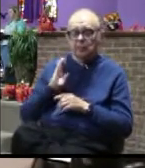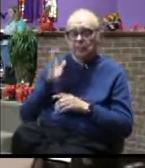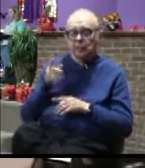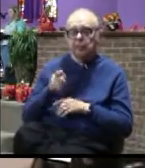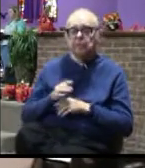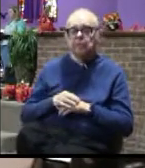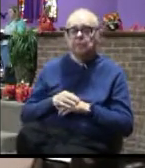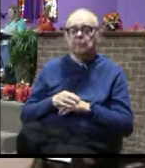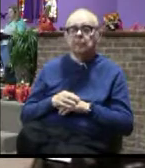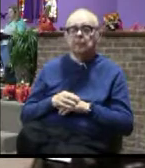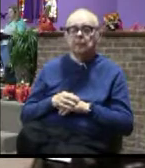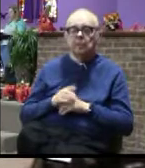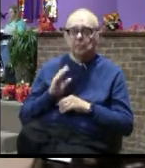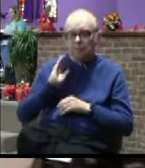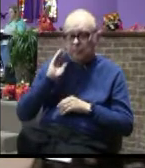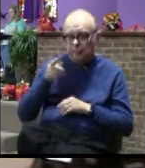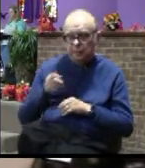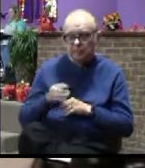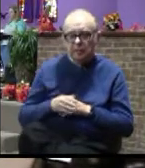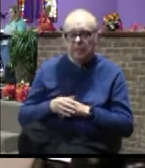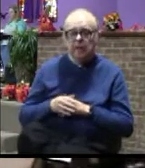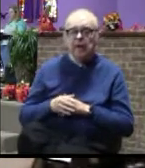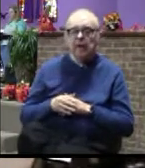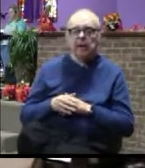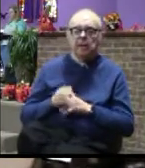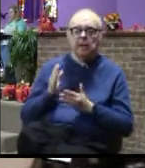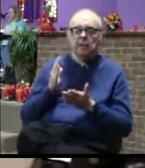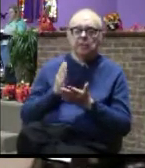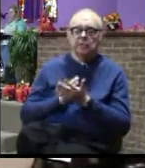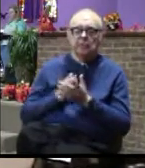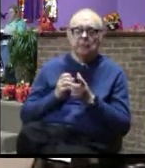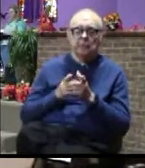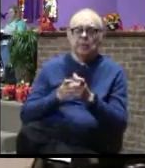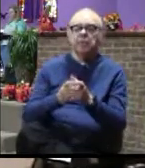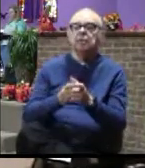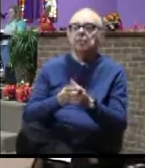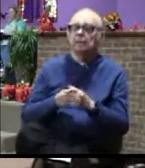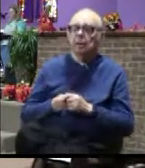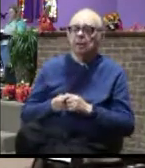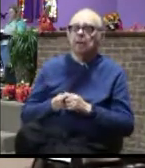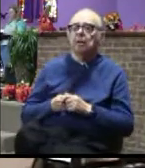will you will you stop running